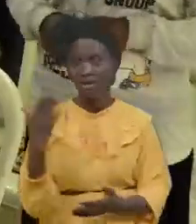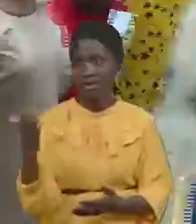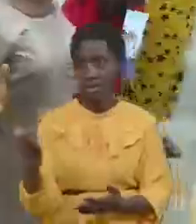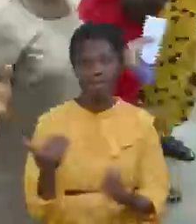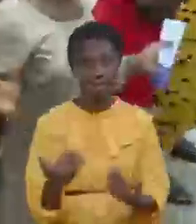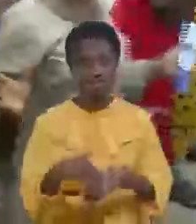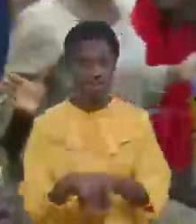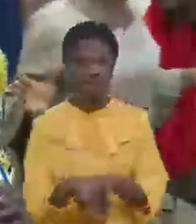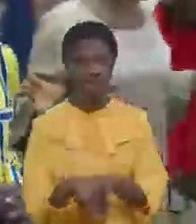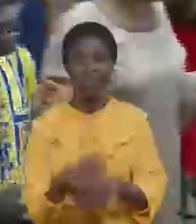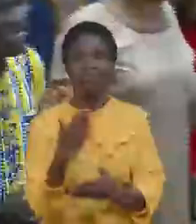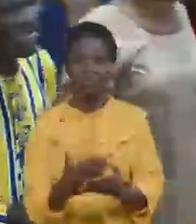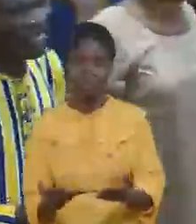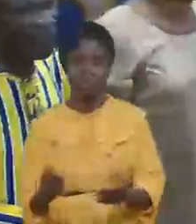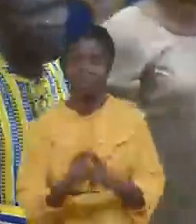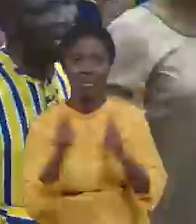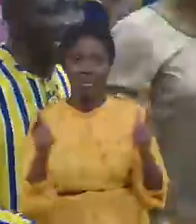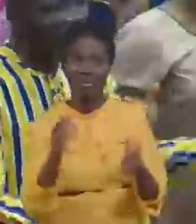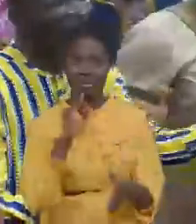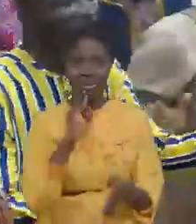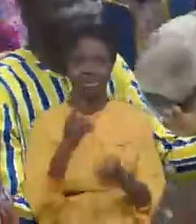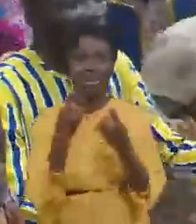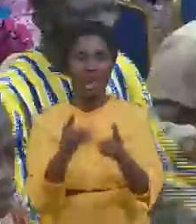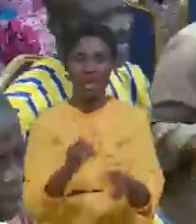tonight, something great is happening.